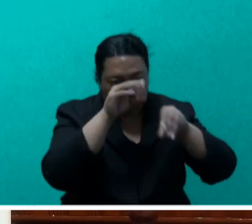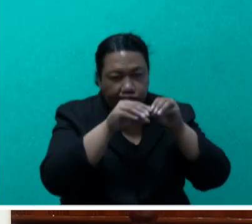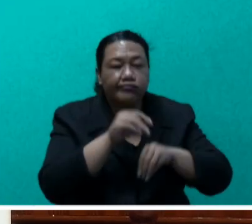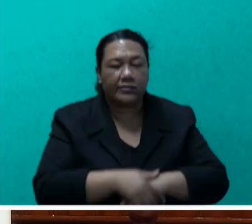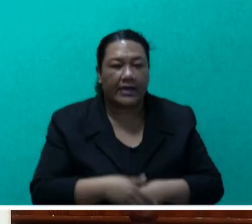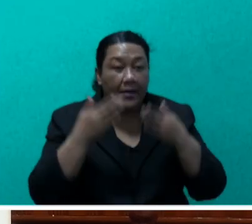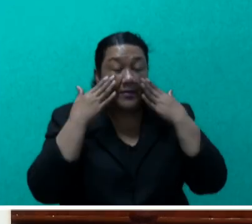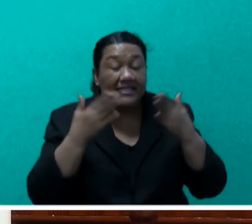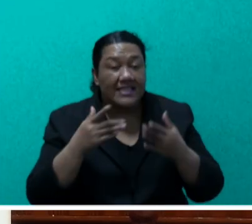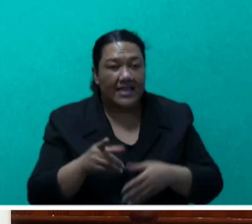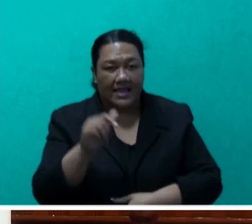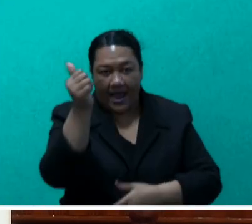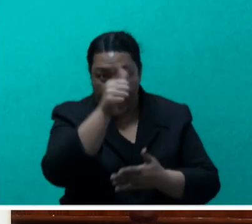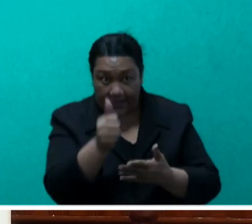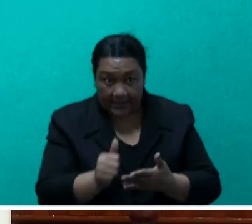and creative